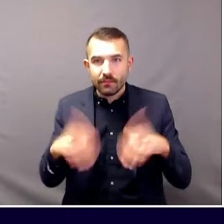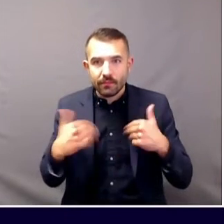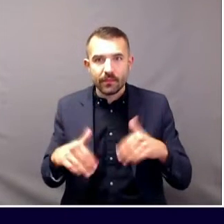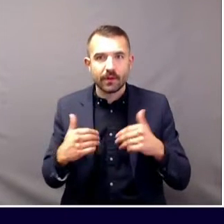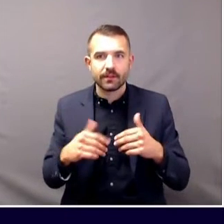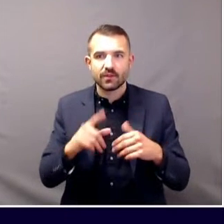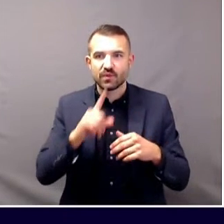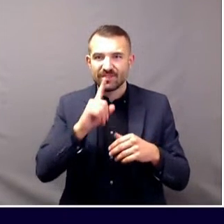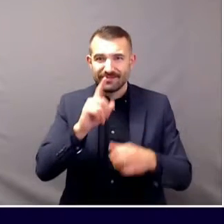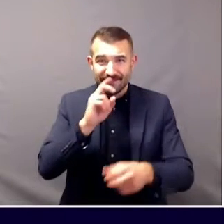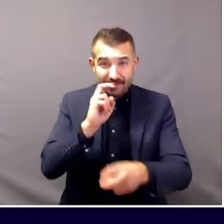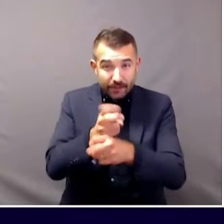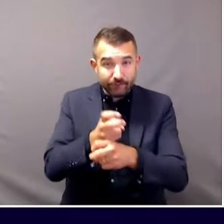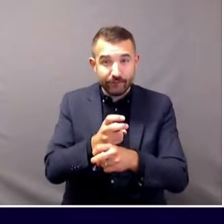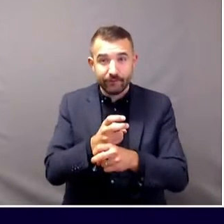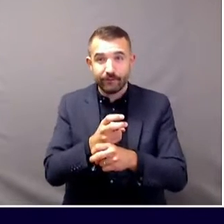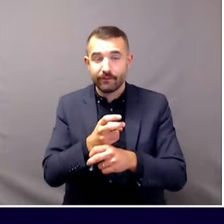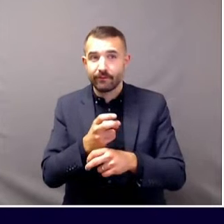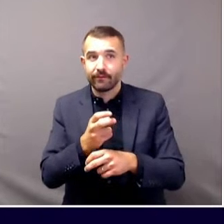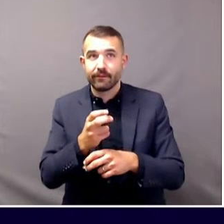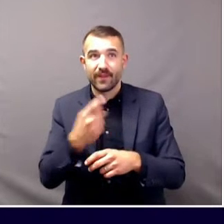which is, I don't know.